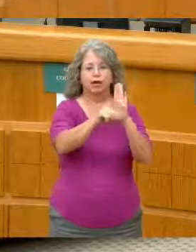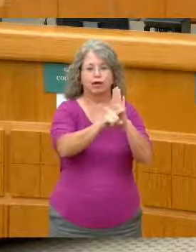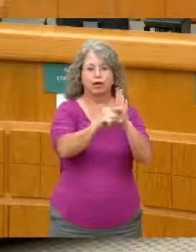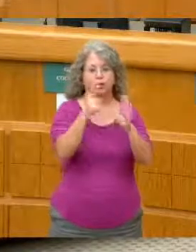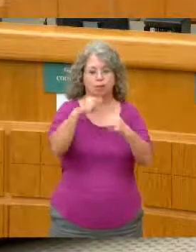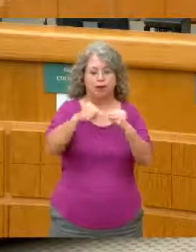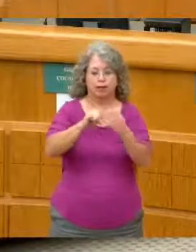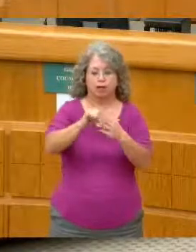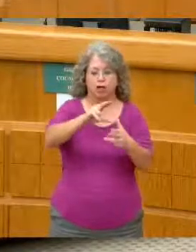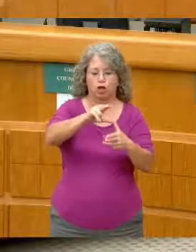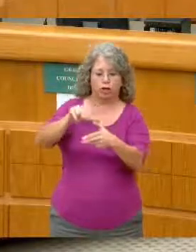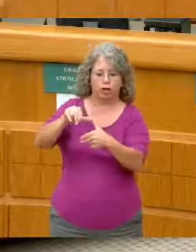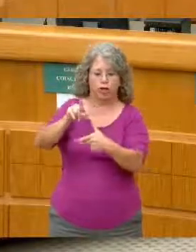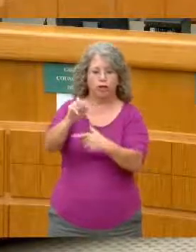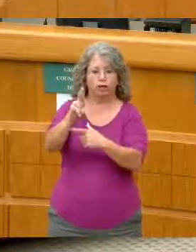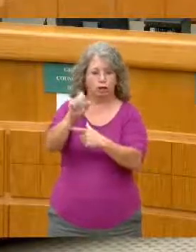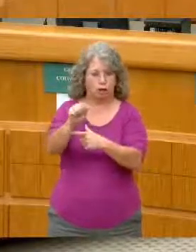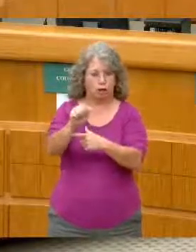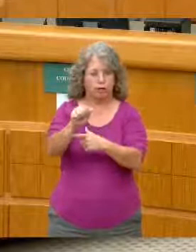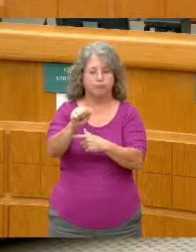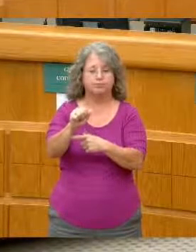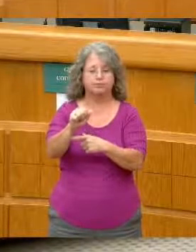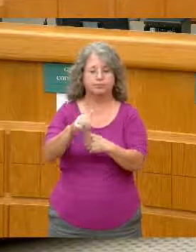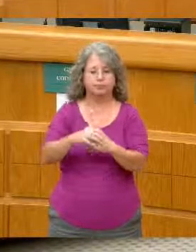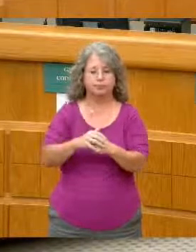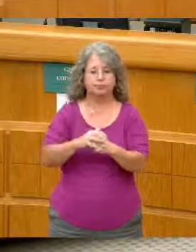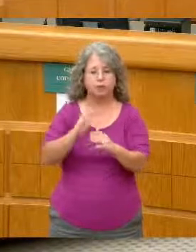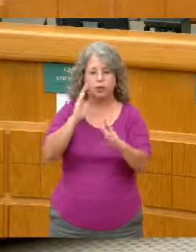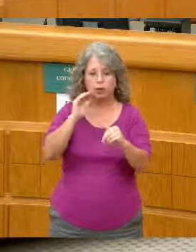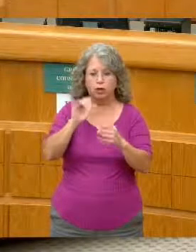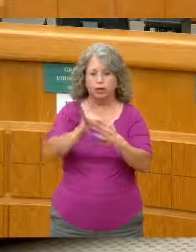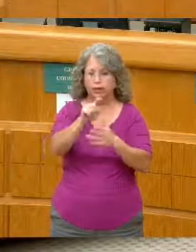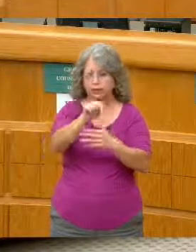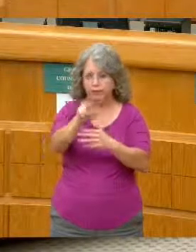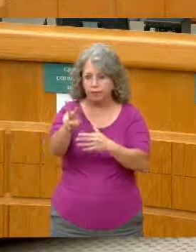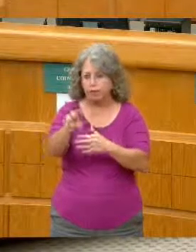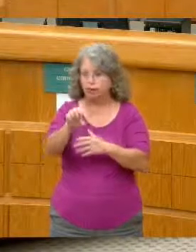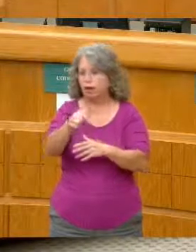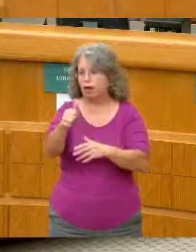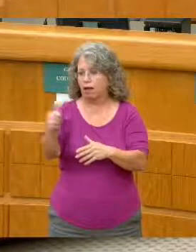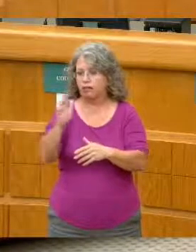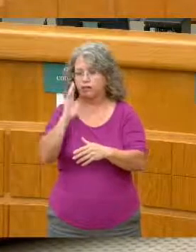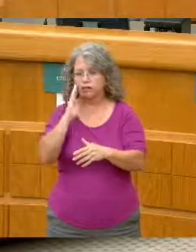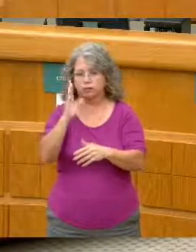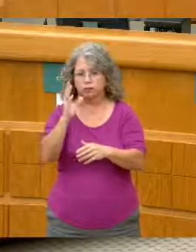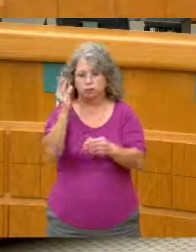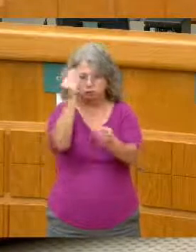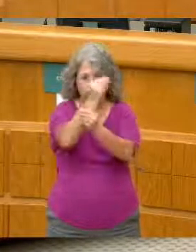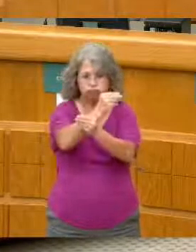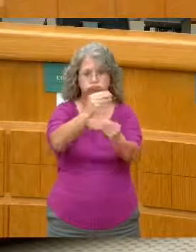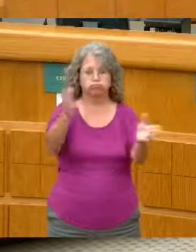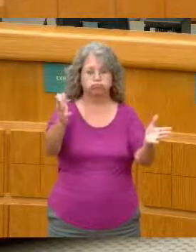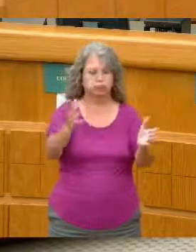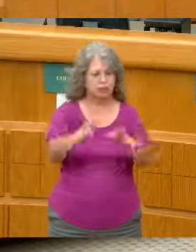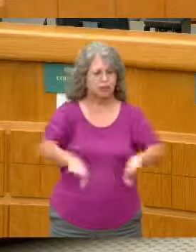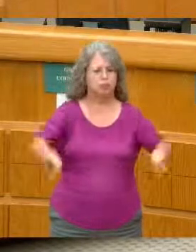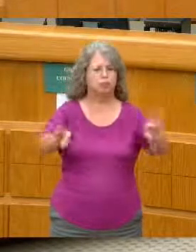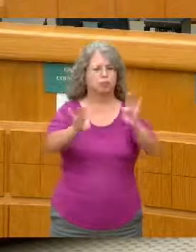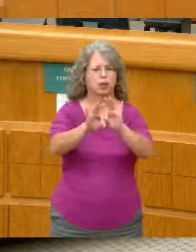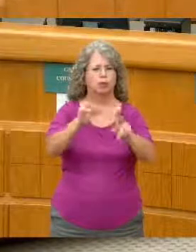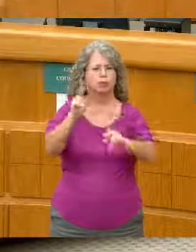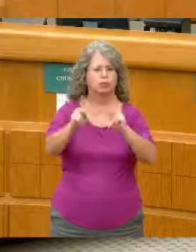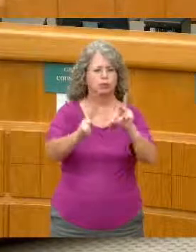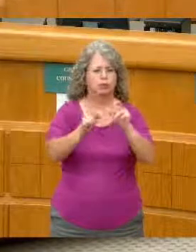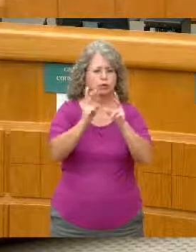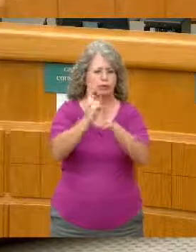Laura, and we use this opportunity in hopes that you will get this message out via television and other media outlets. It's